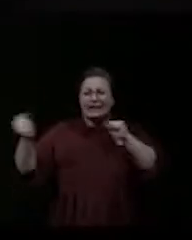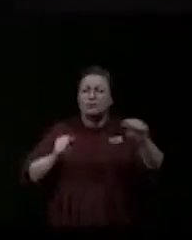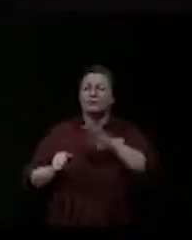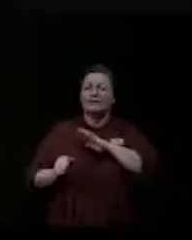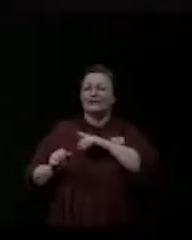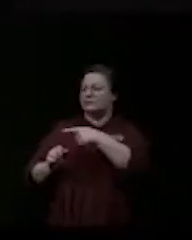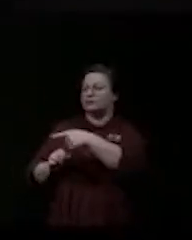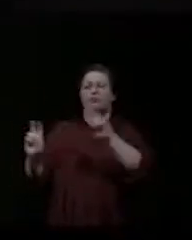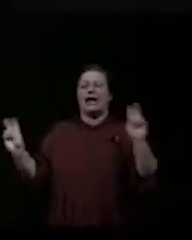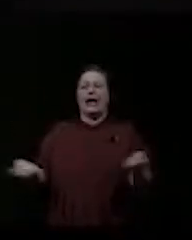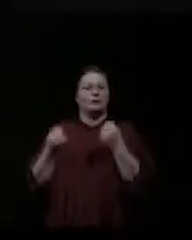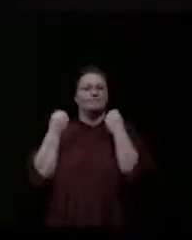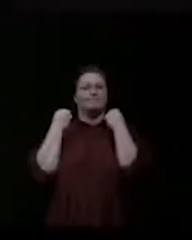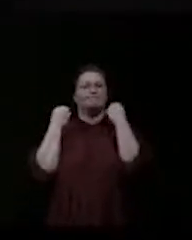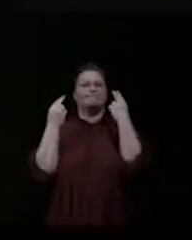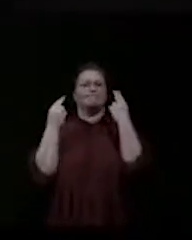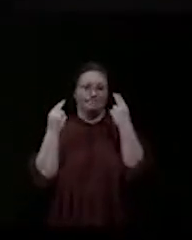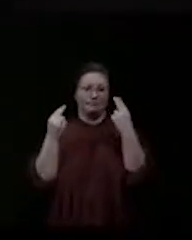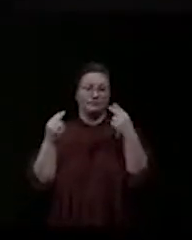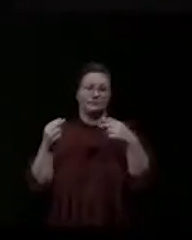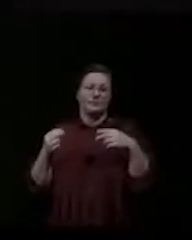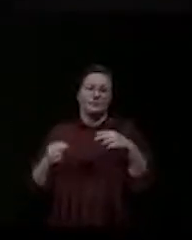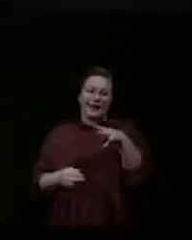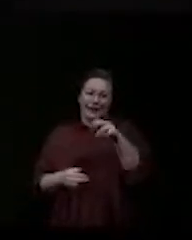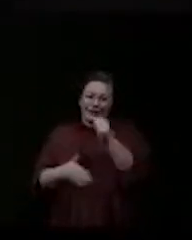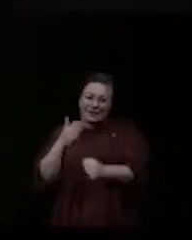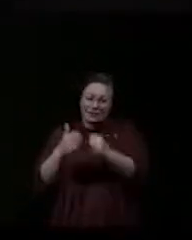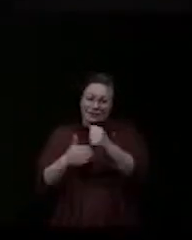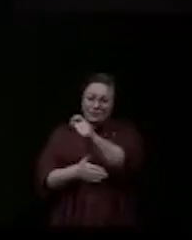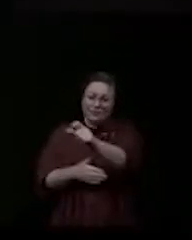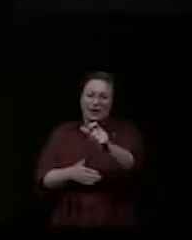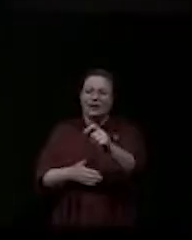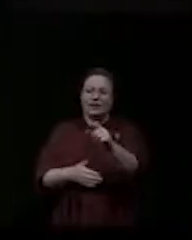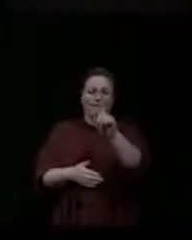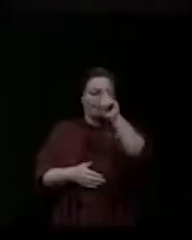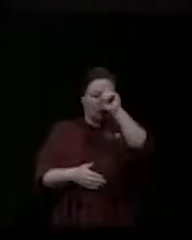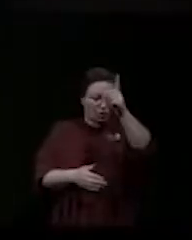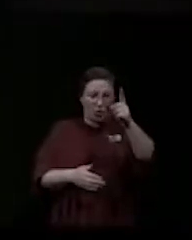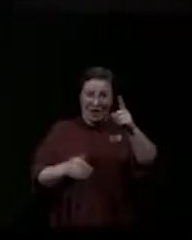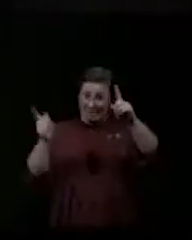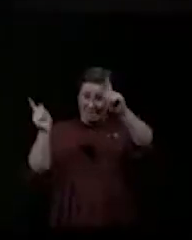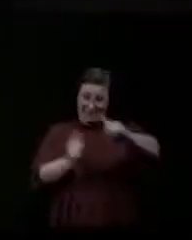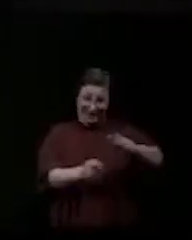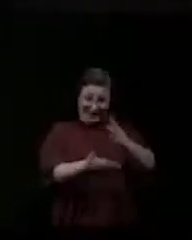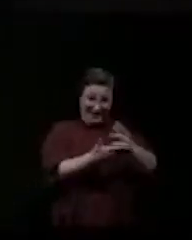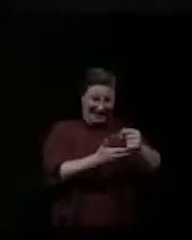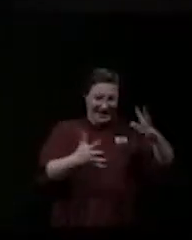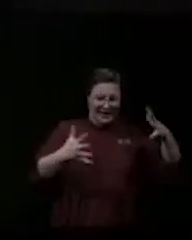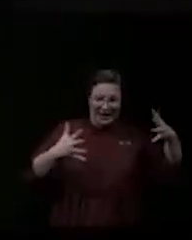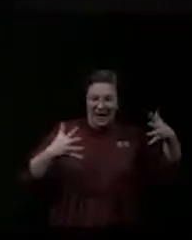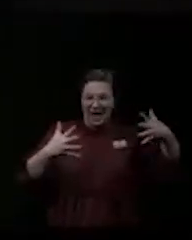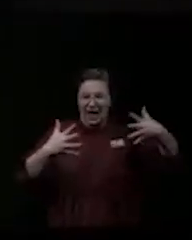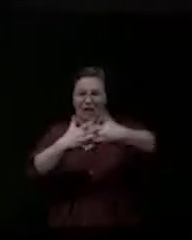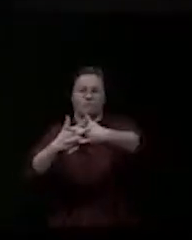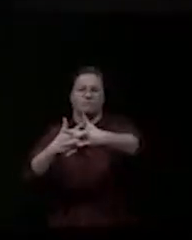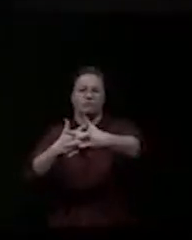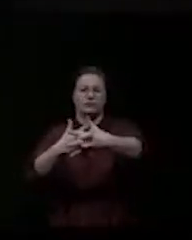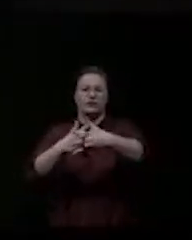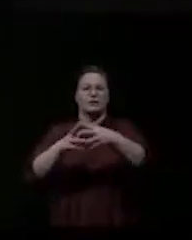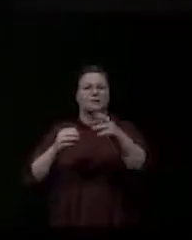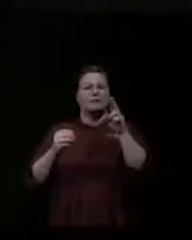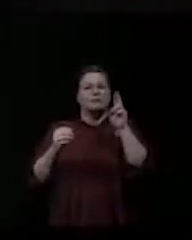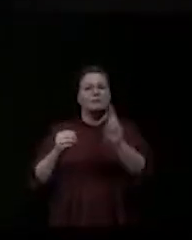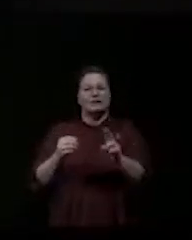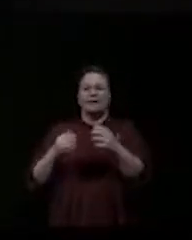rights defenders have a profound understanding of how human rights are woven into and inseparable